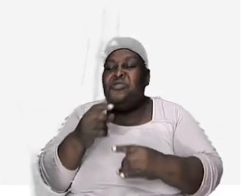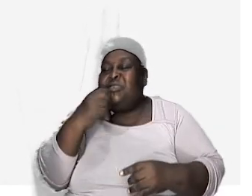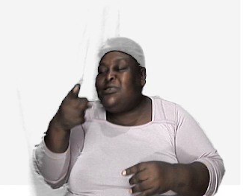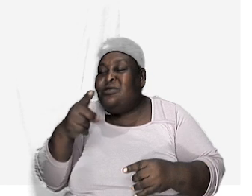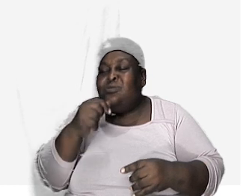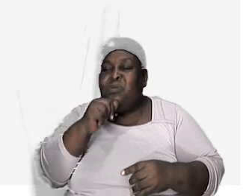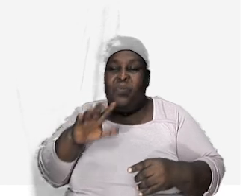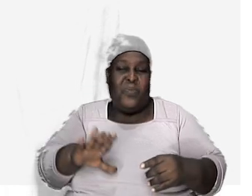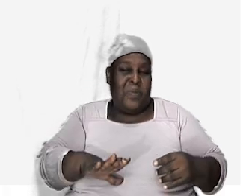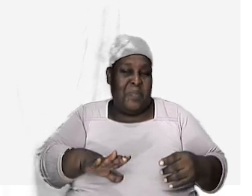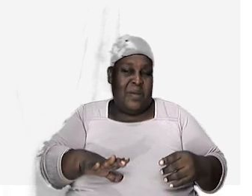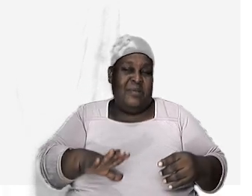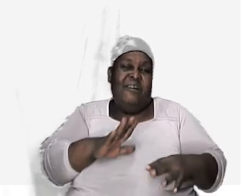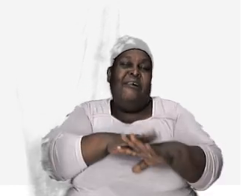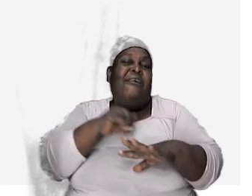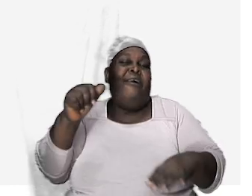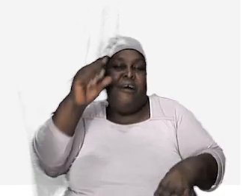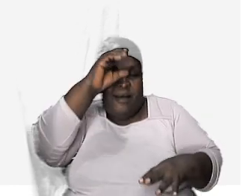husband.